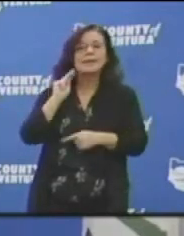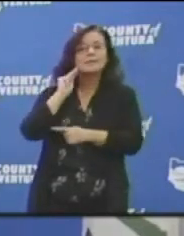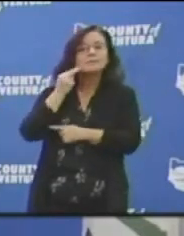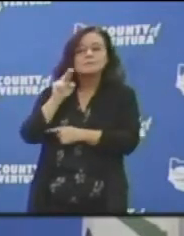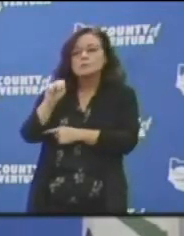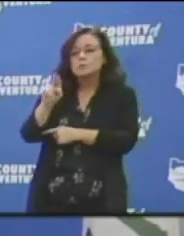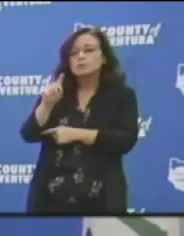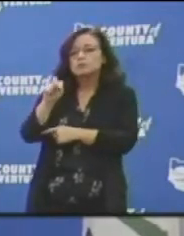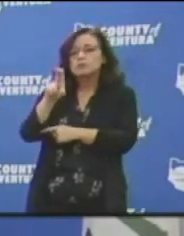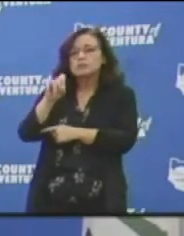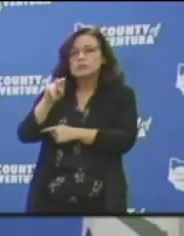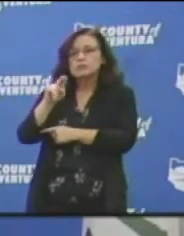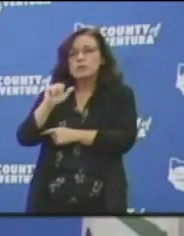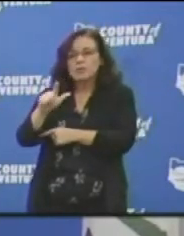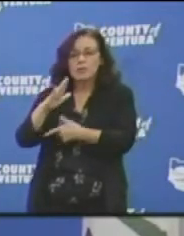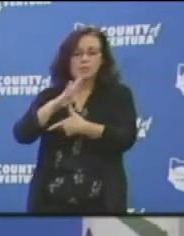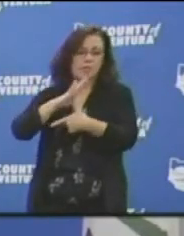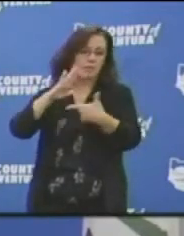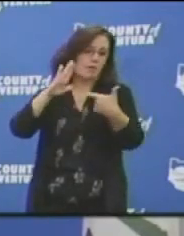janitors,